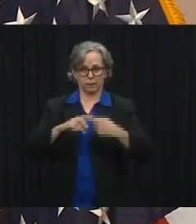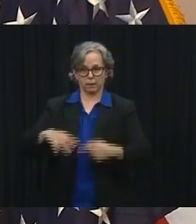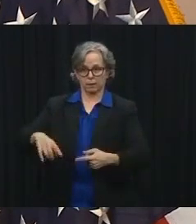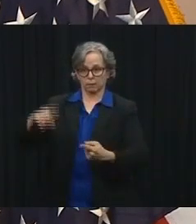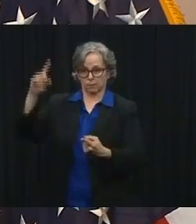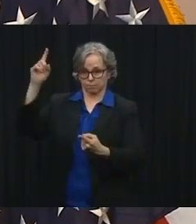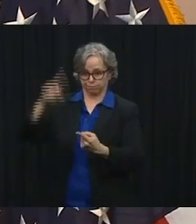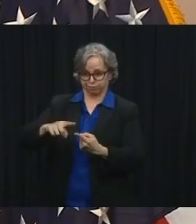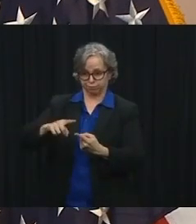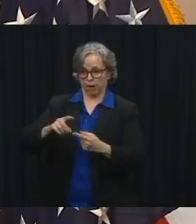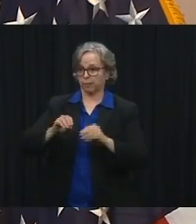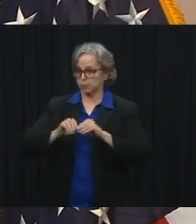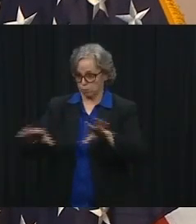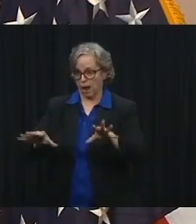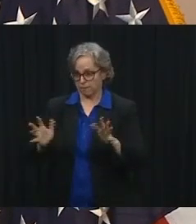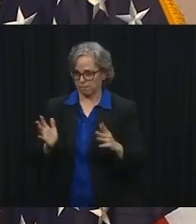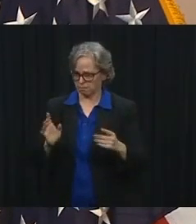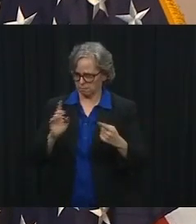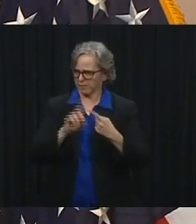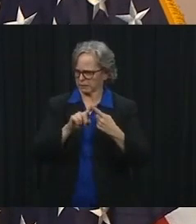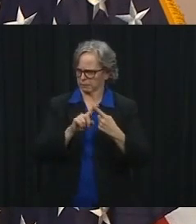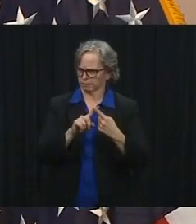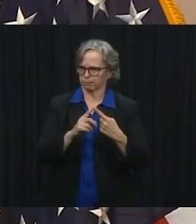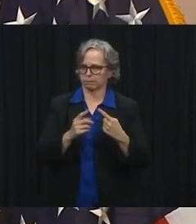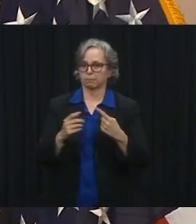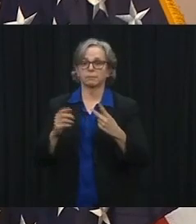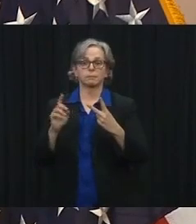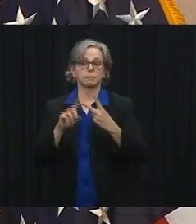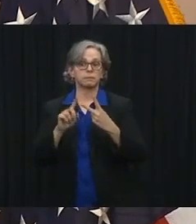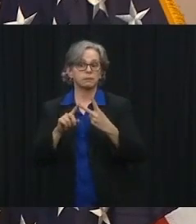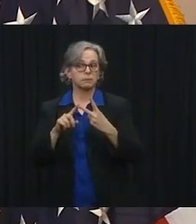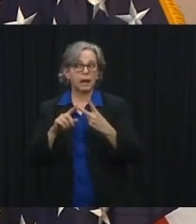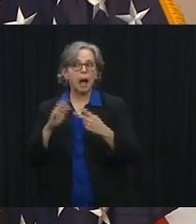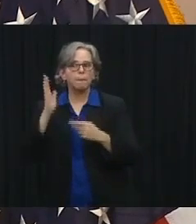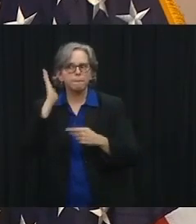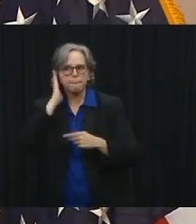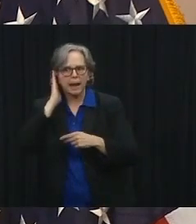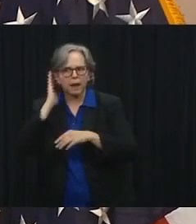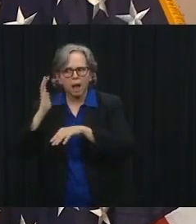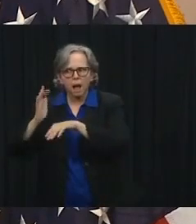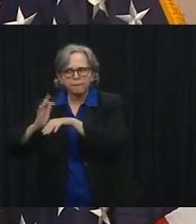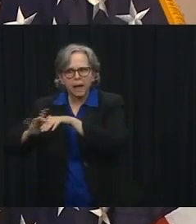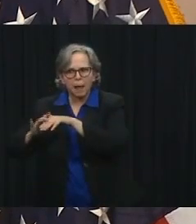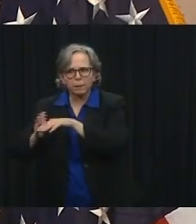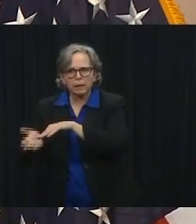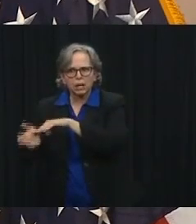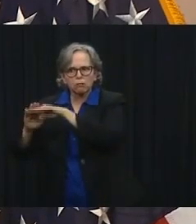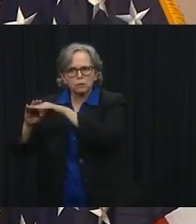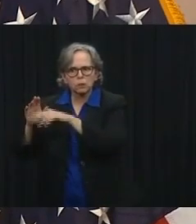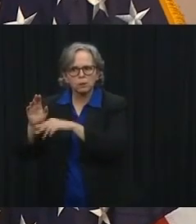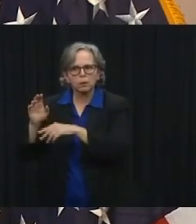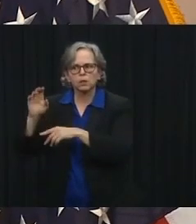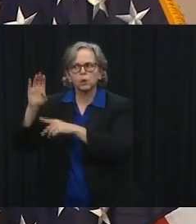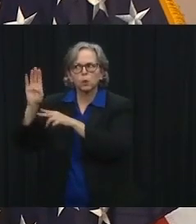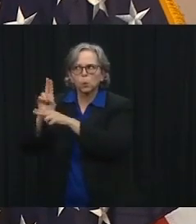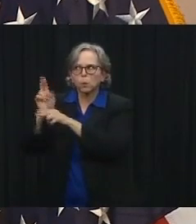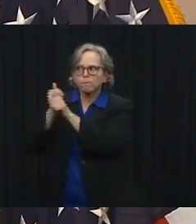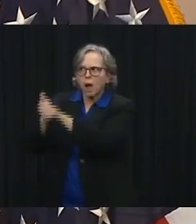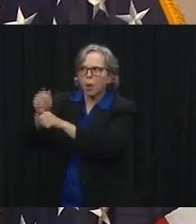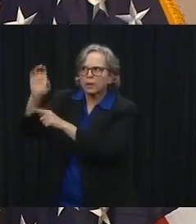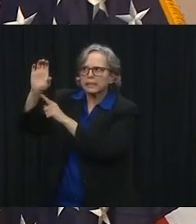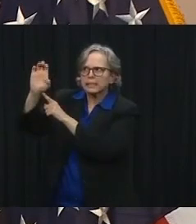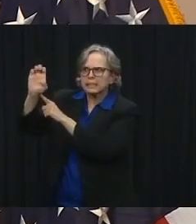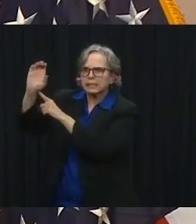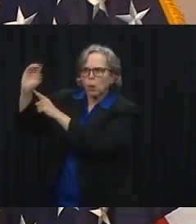better than I can, the increasing our capacity through our emergency operations. So the stay at home is still everything that you can do